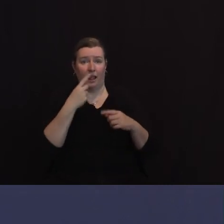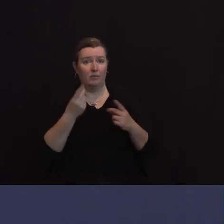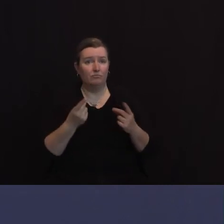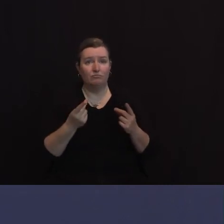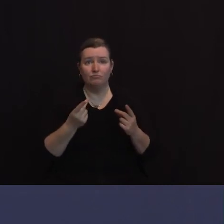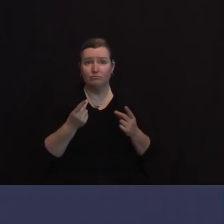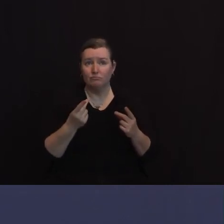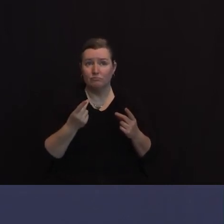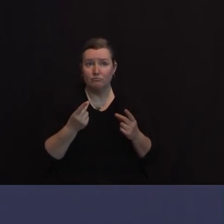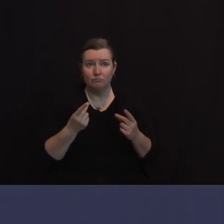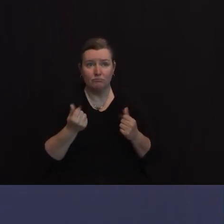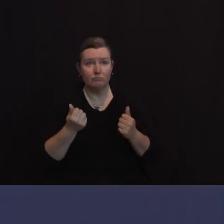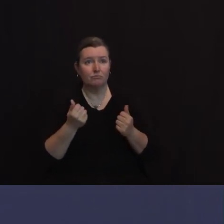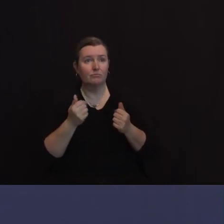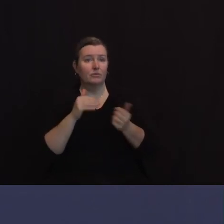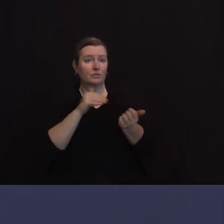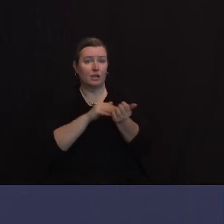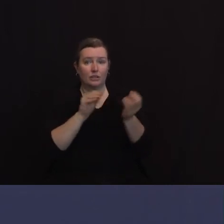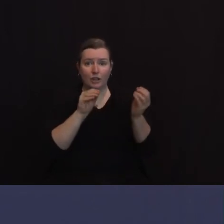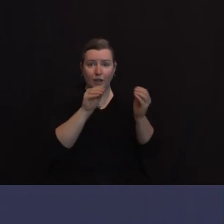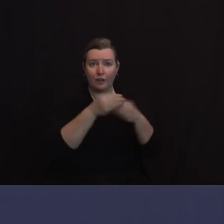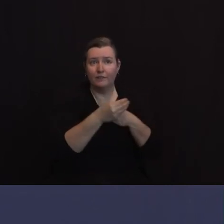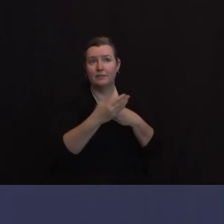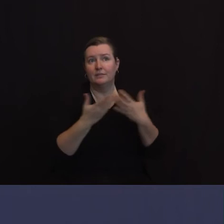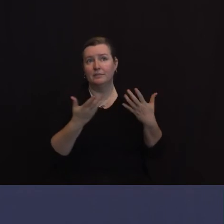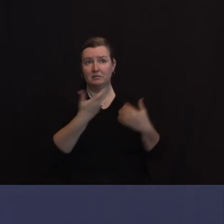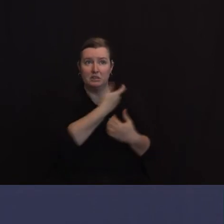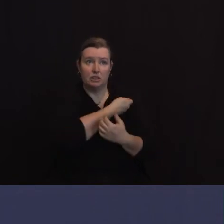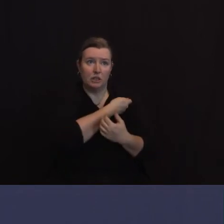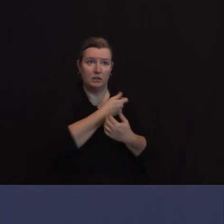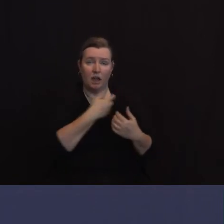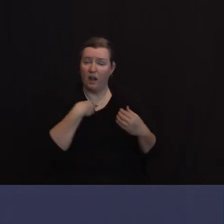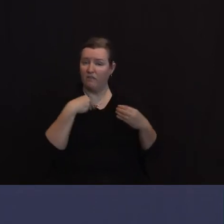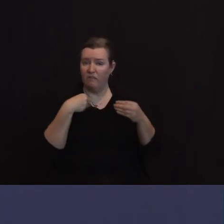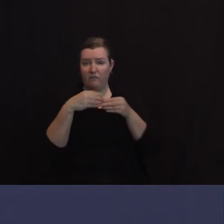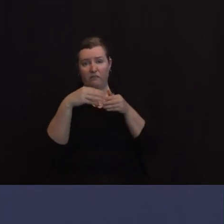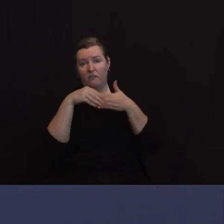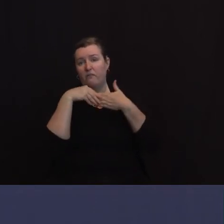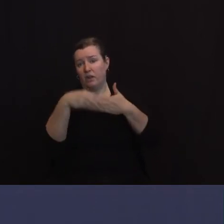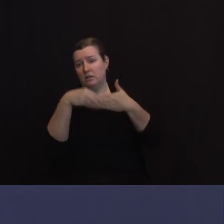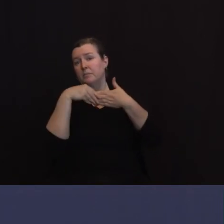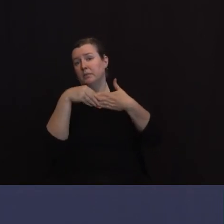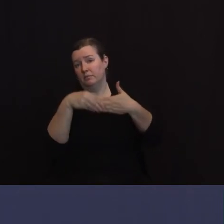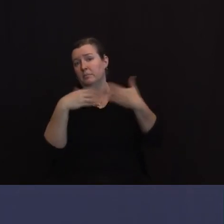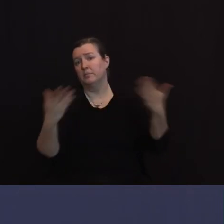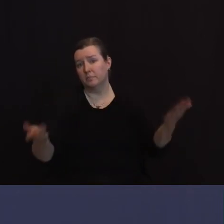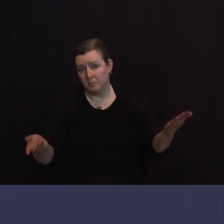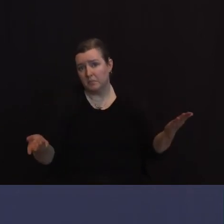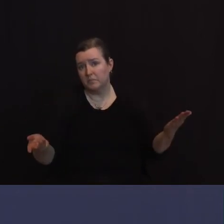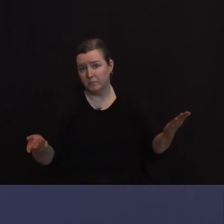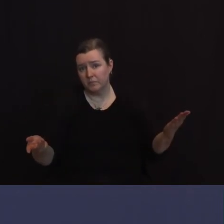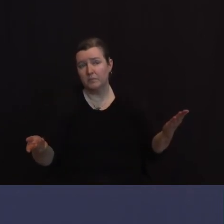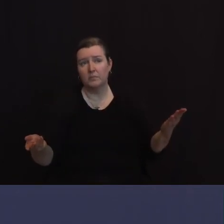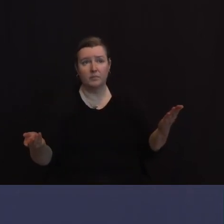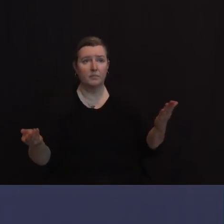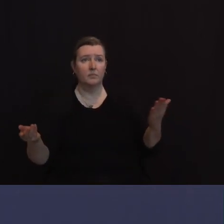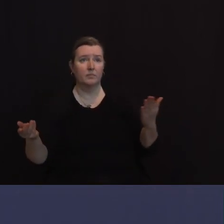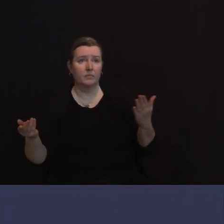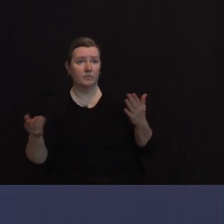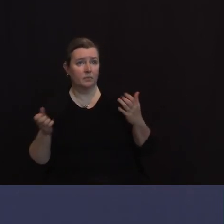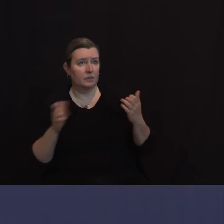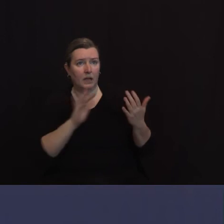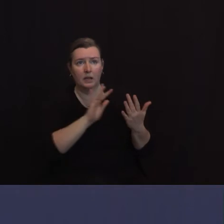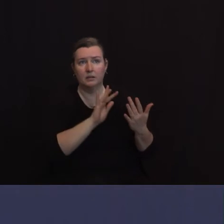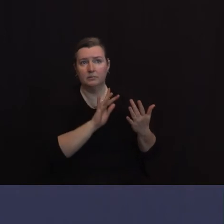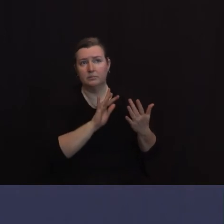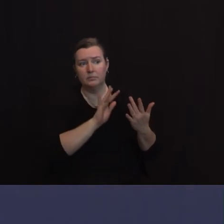us a flexibility and an ability to get to hard to reach places that we just don't have today with both limited supplies